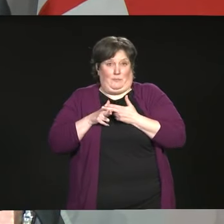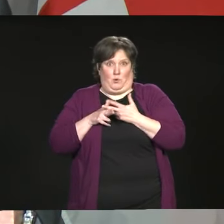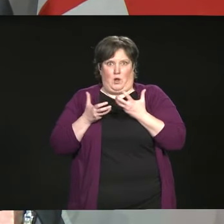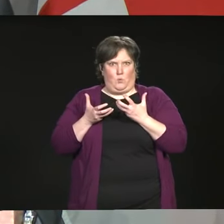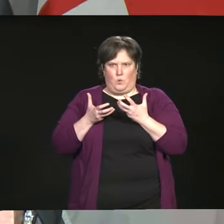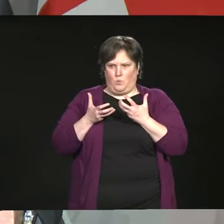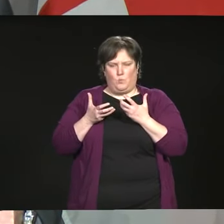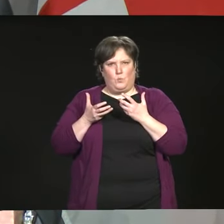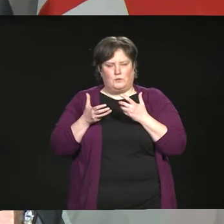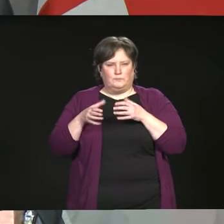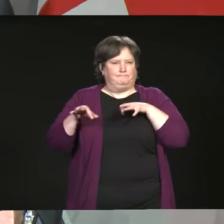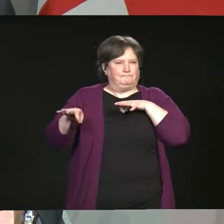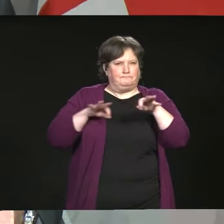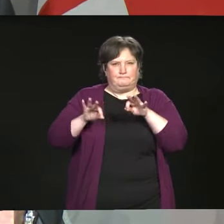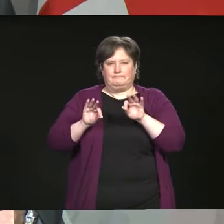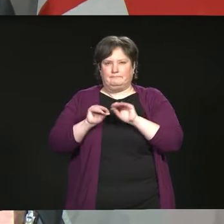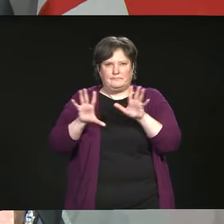be